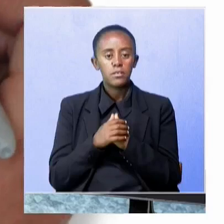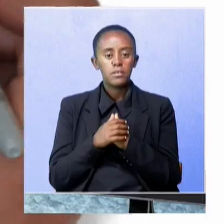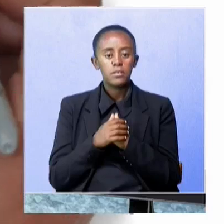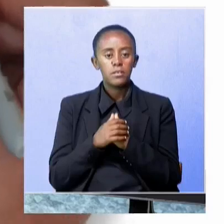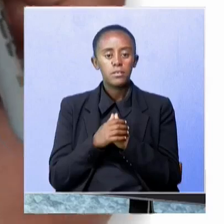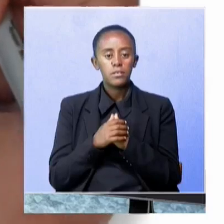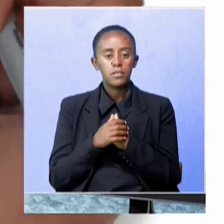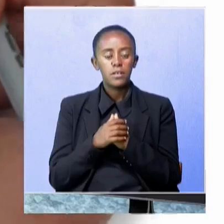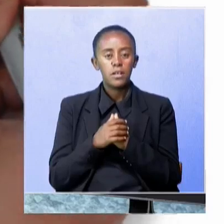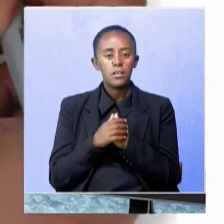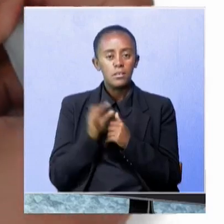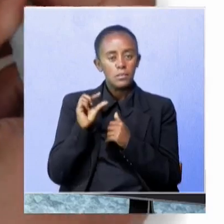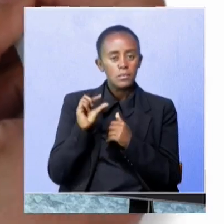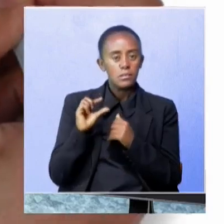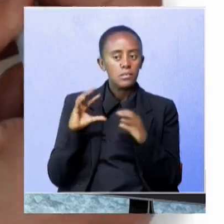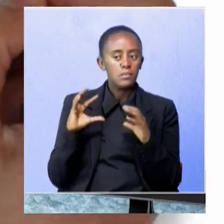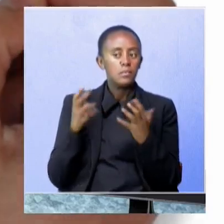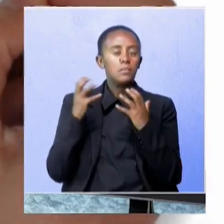within her.